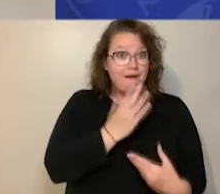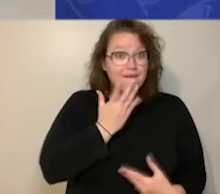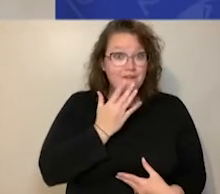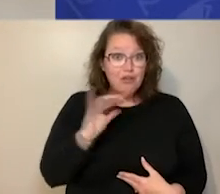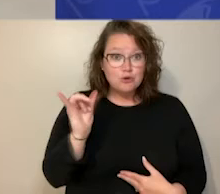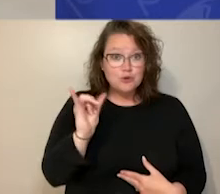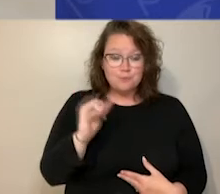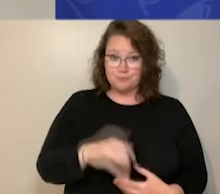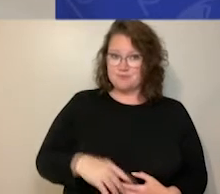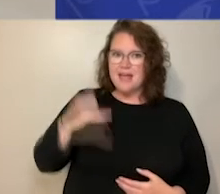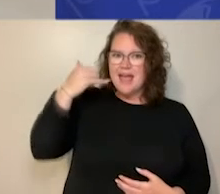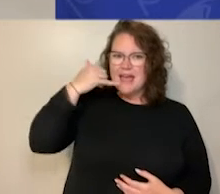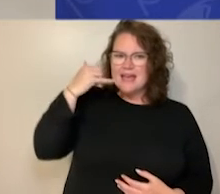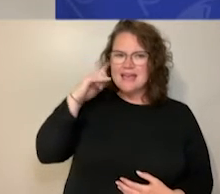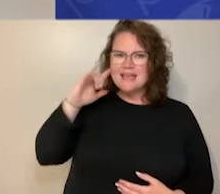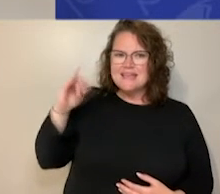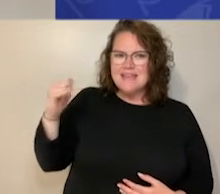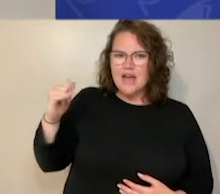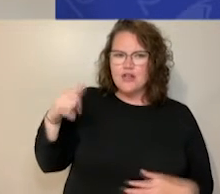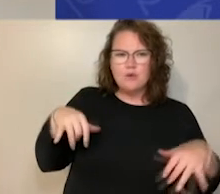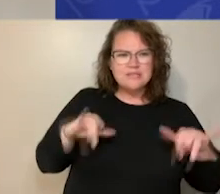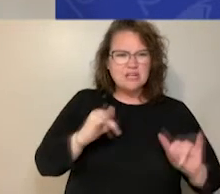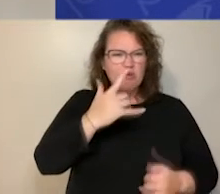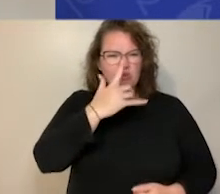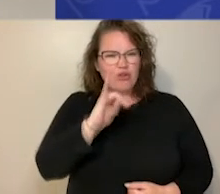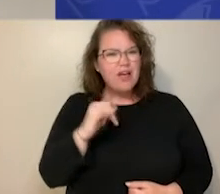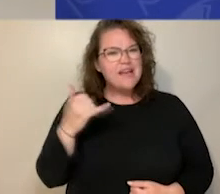Our yellow marker still looks pretty yellow to me.